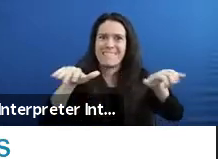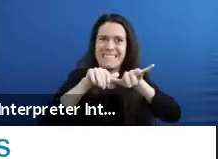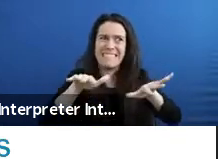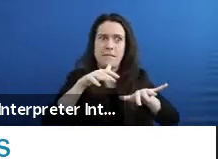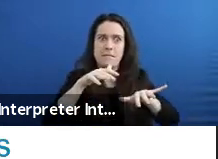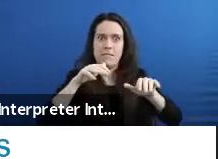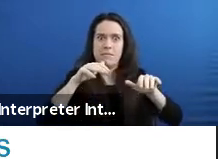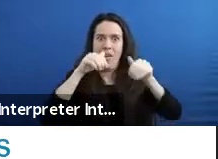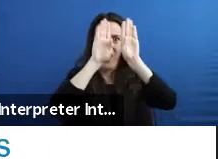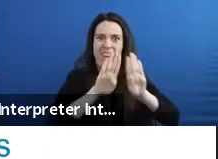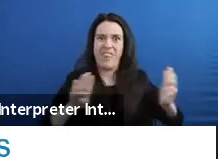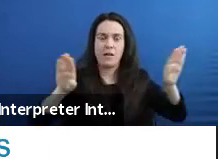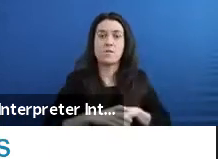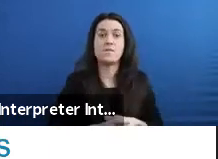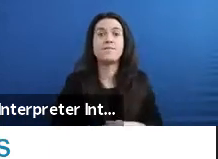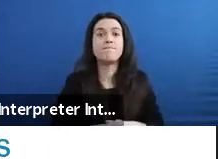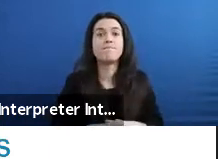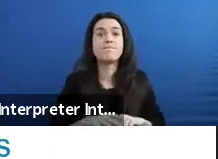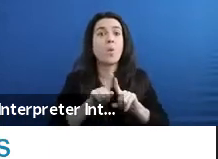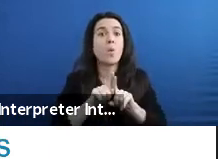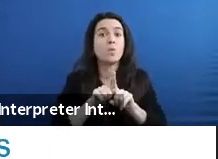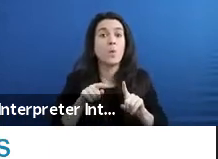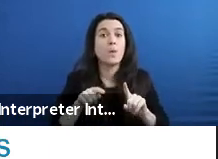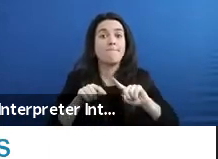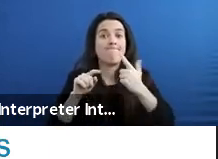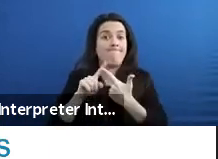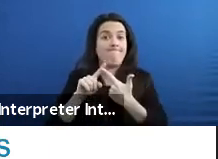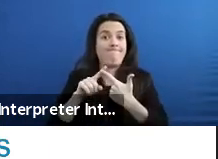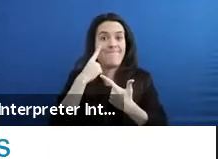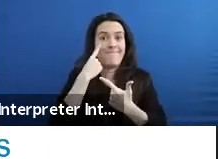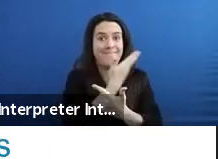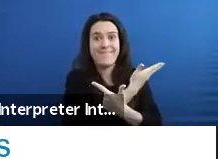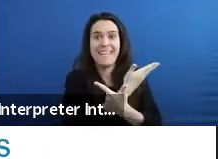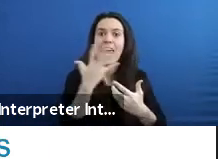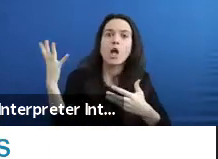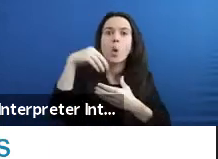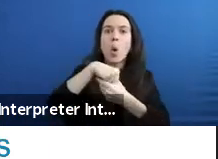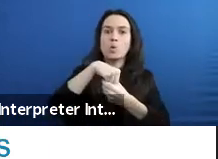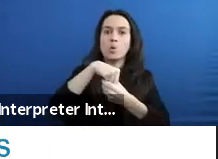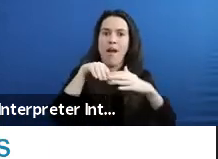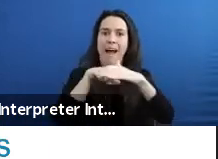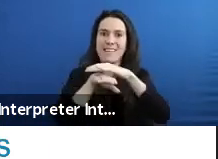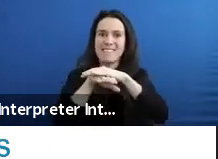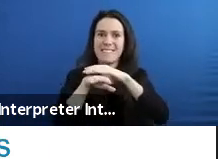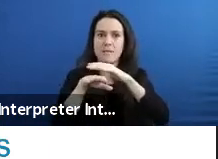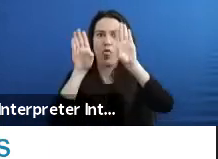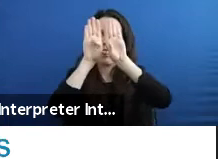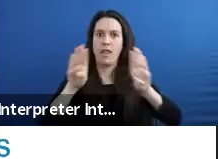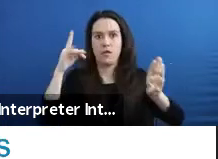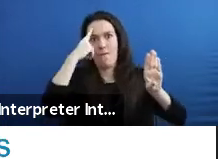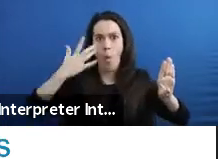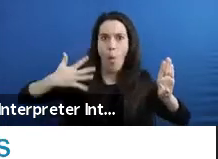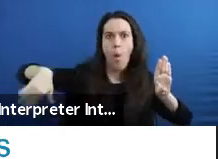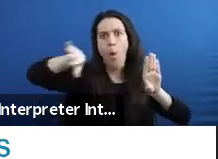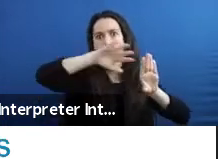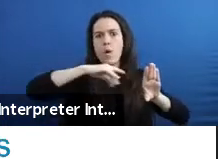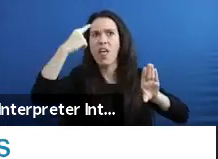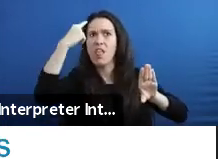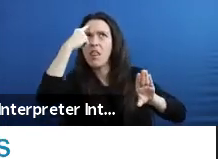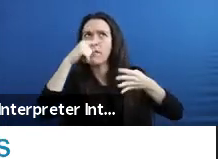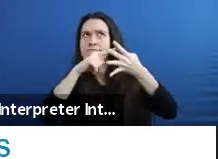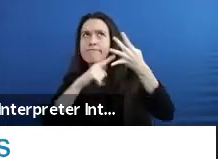the theme of inclusion and access to theatre for all that was briefly mentioned before, taking into account all aspects of the